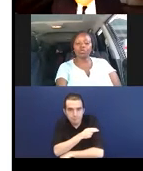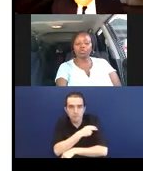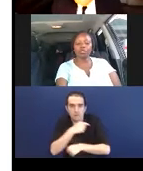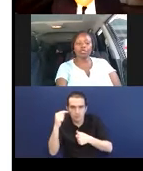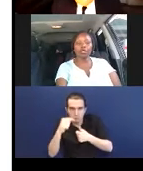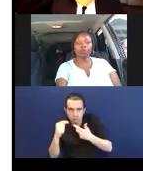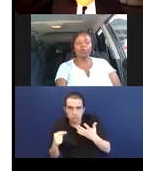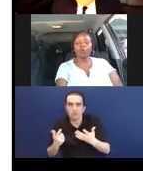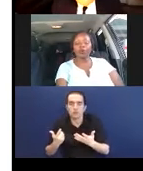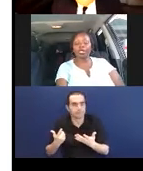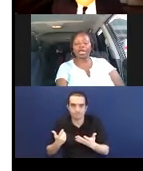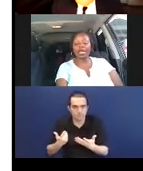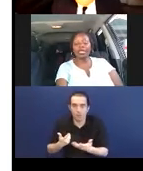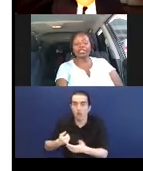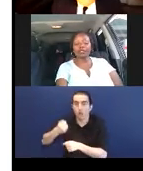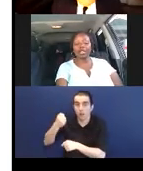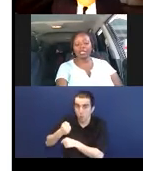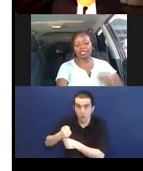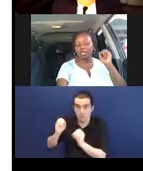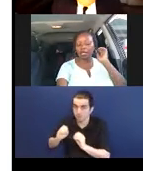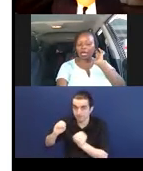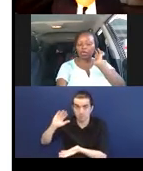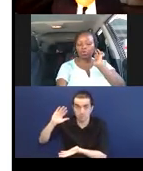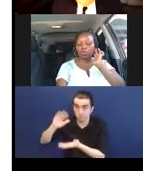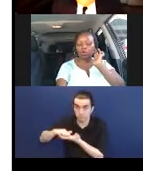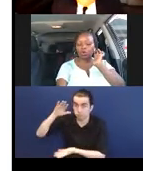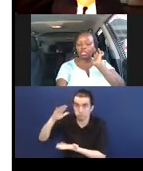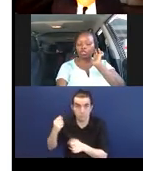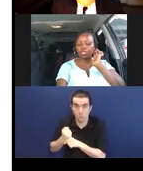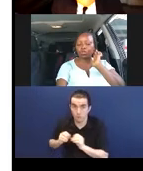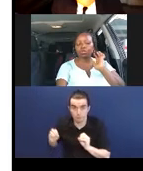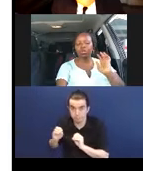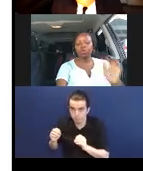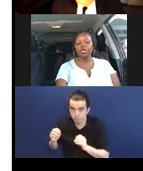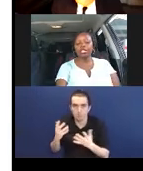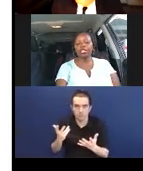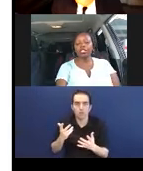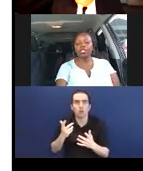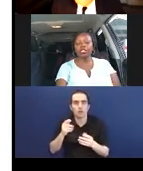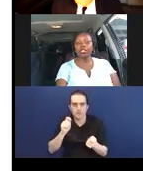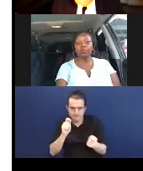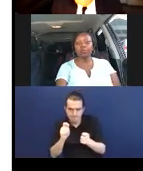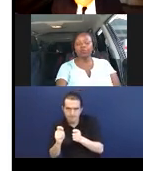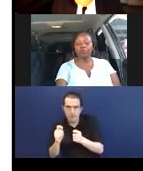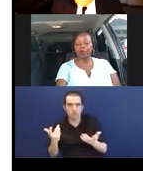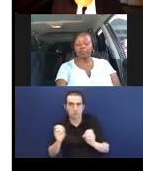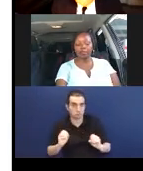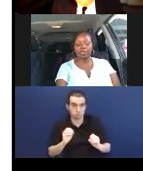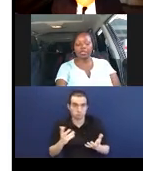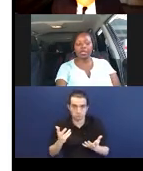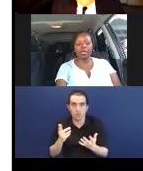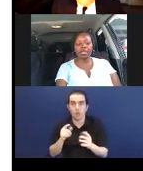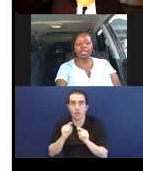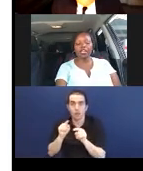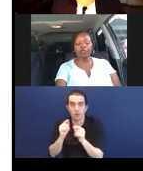disabled institutions, people with learning difficulties, and those with chronic conditions who need shielding support from